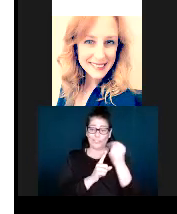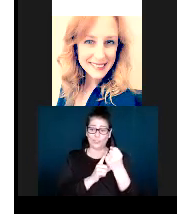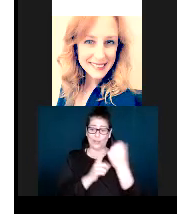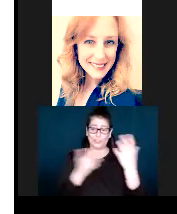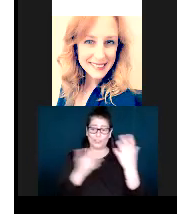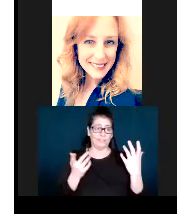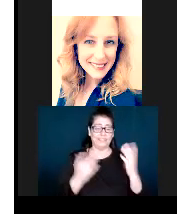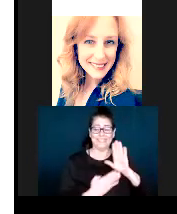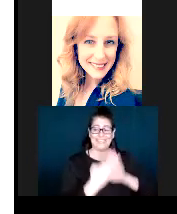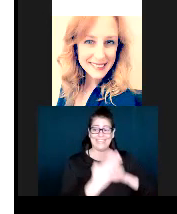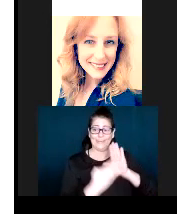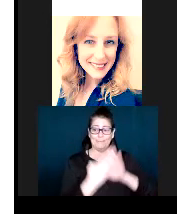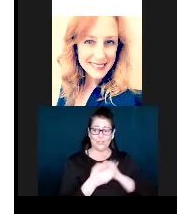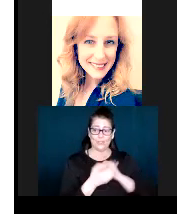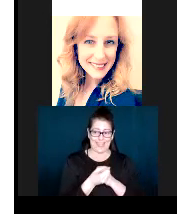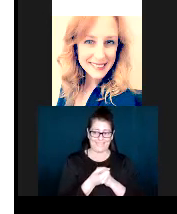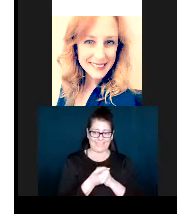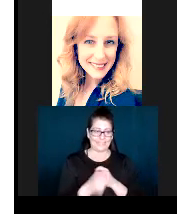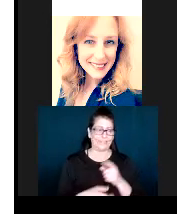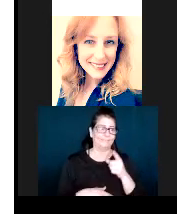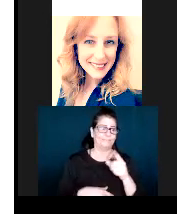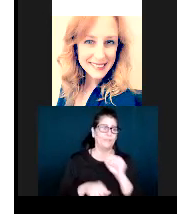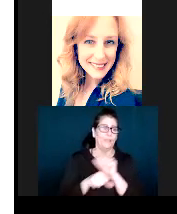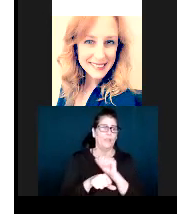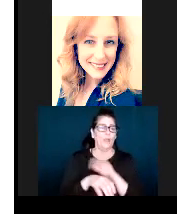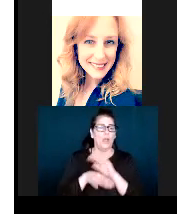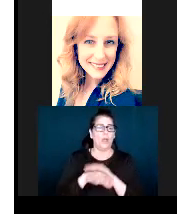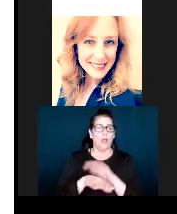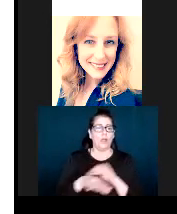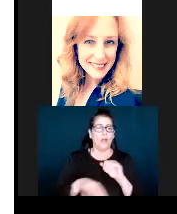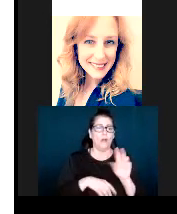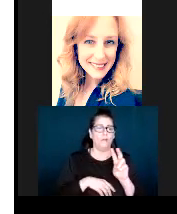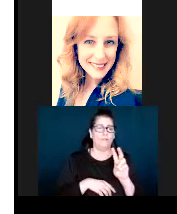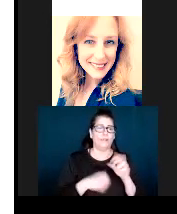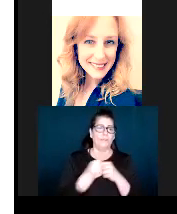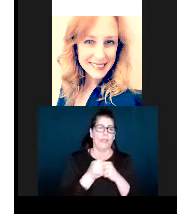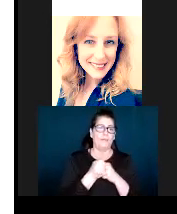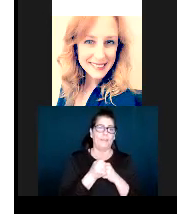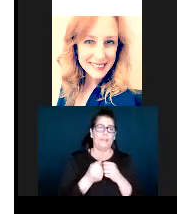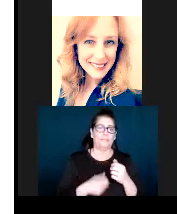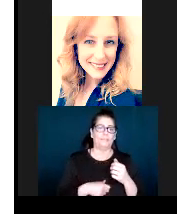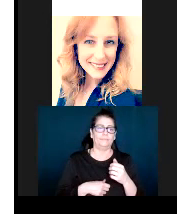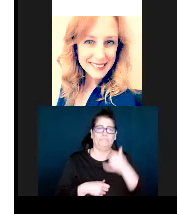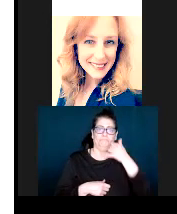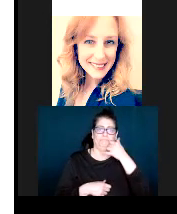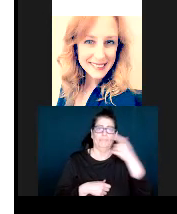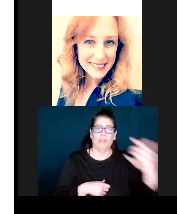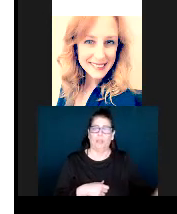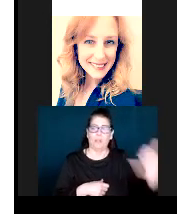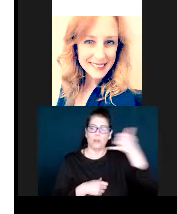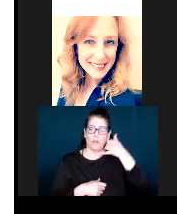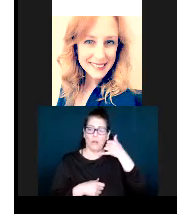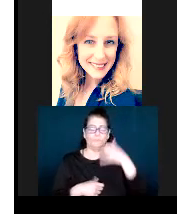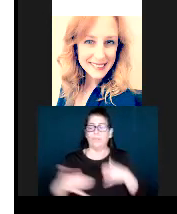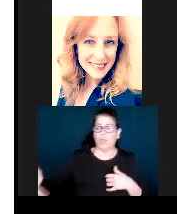in-person advocacy. So you are working on an on-call victim advocate hotline, and you receive a call from a local